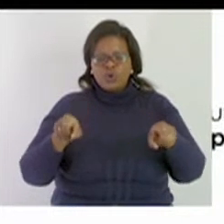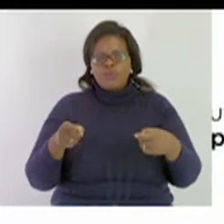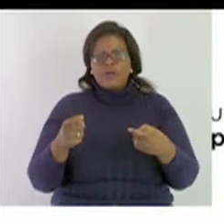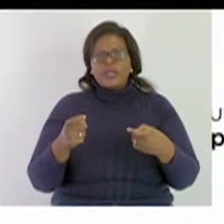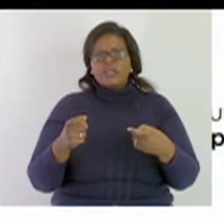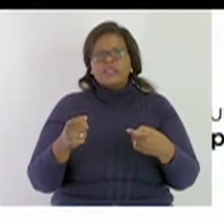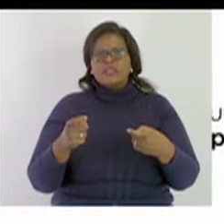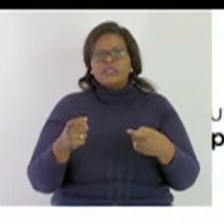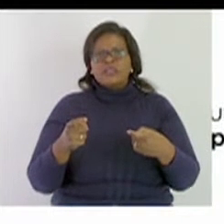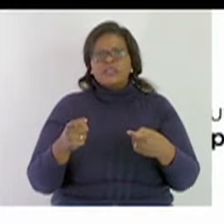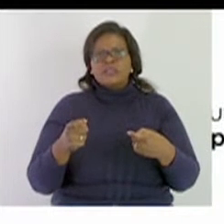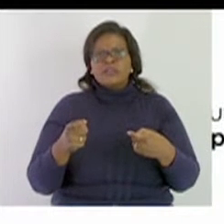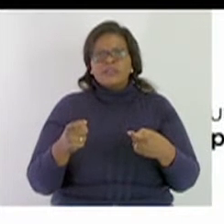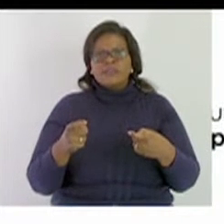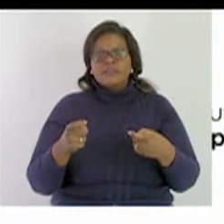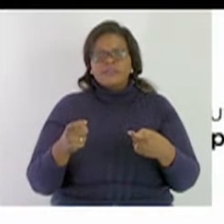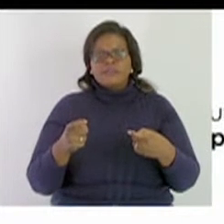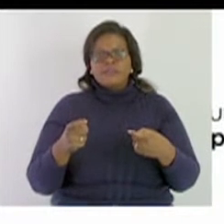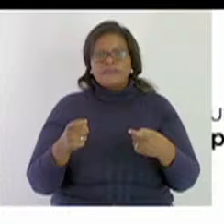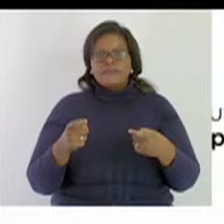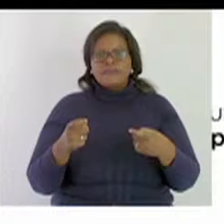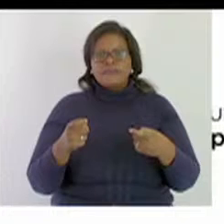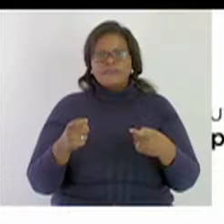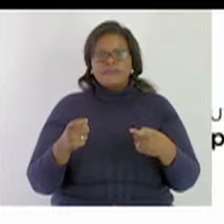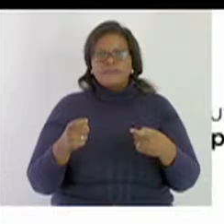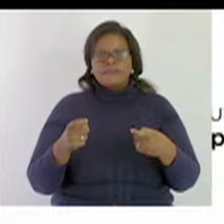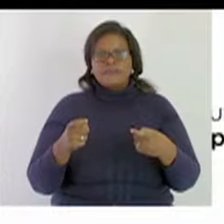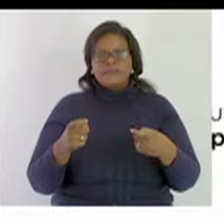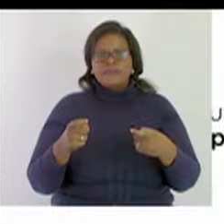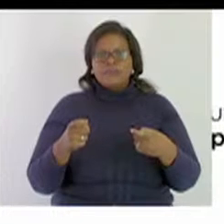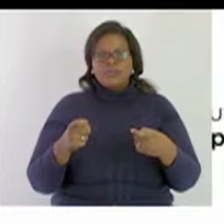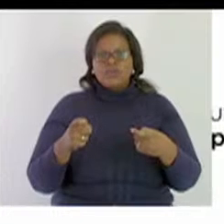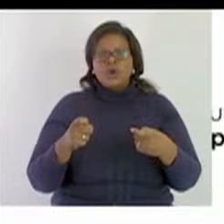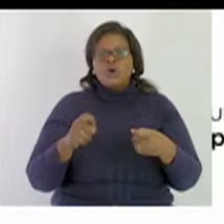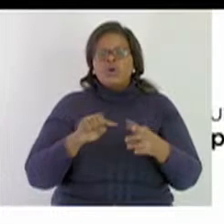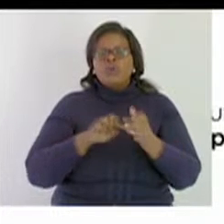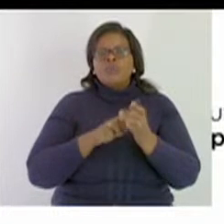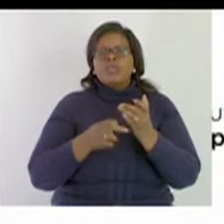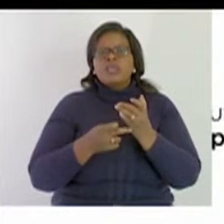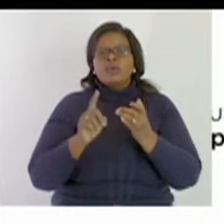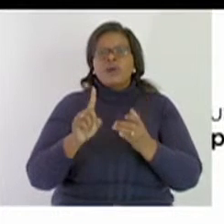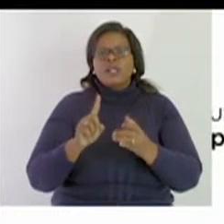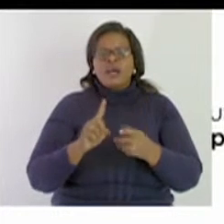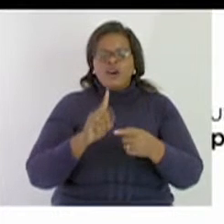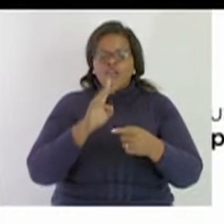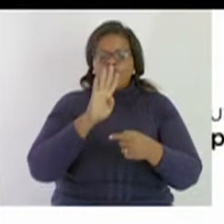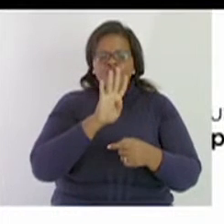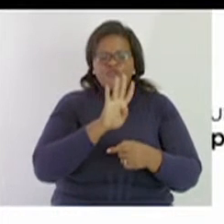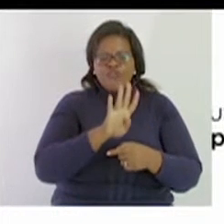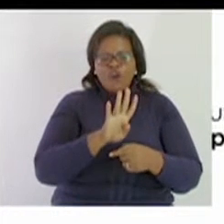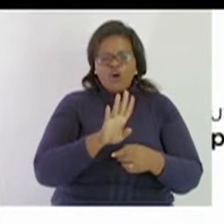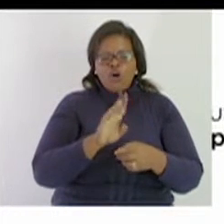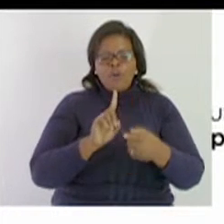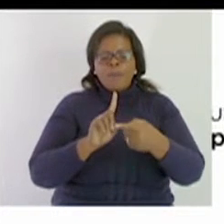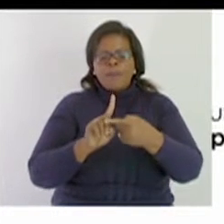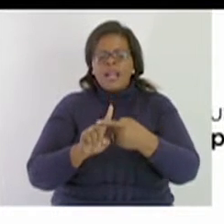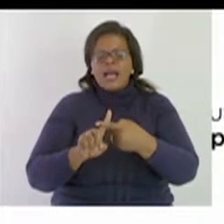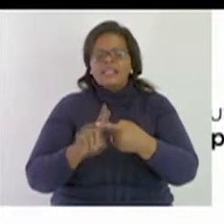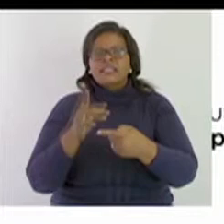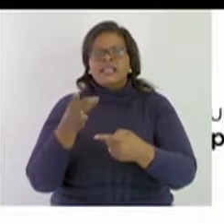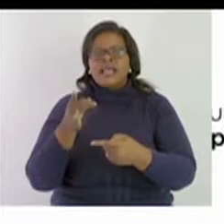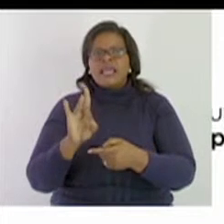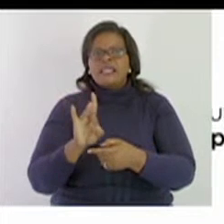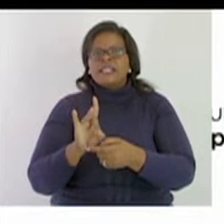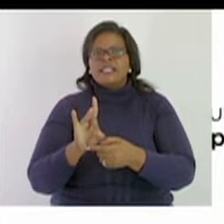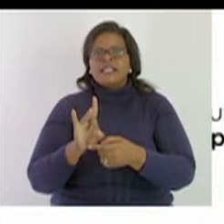operation in brackets. What do we have in brackets? 4 plus 8. So 4 plus